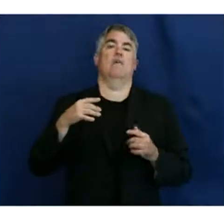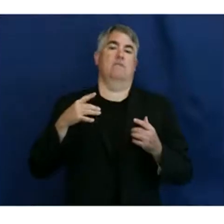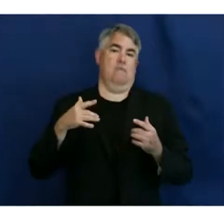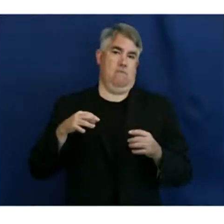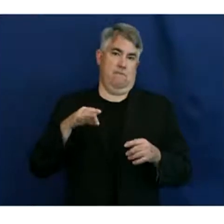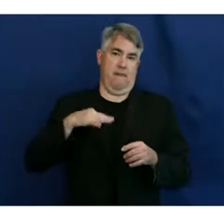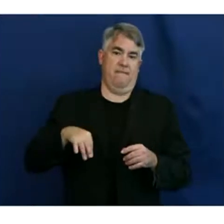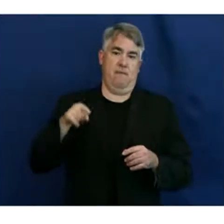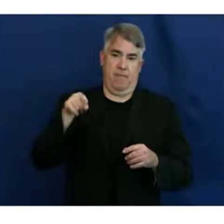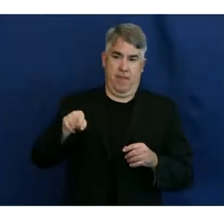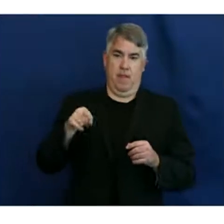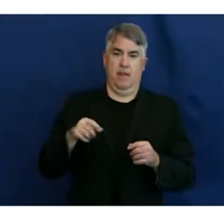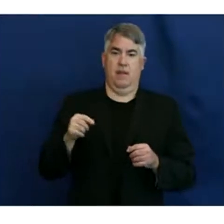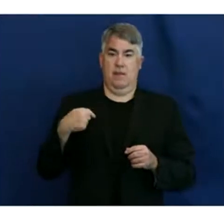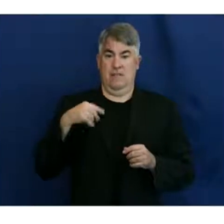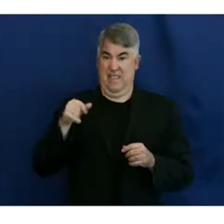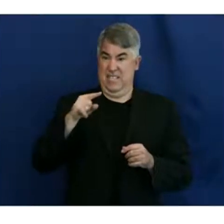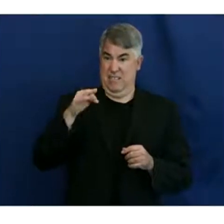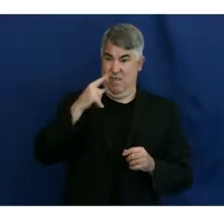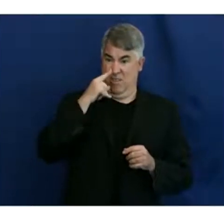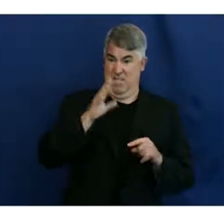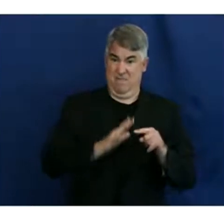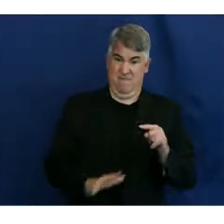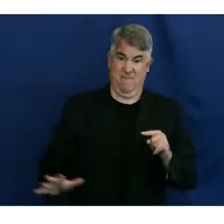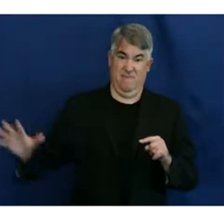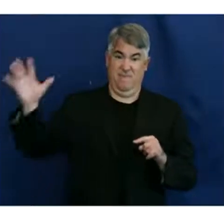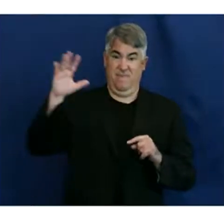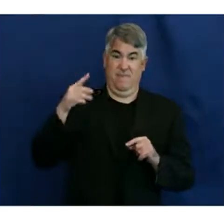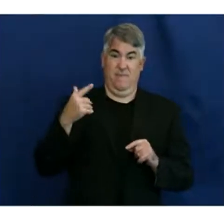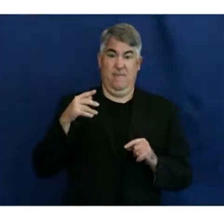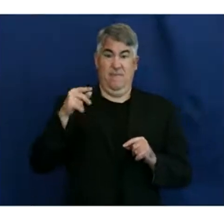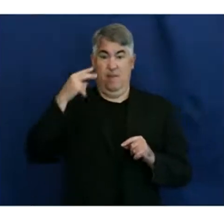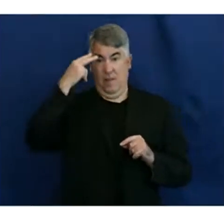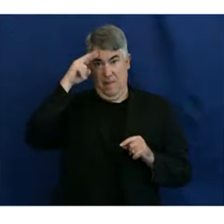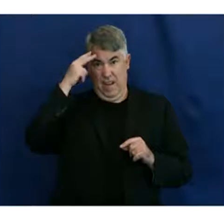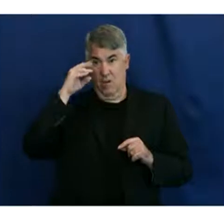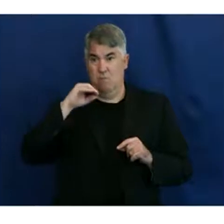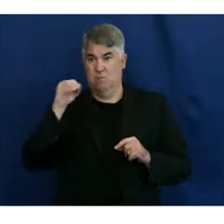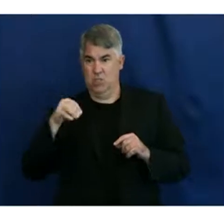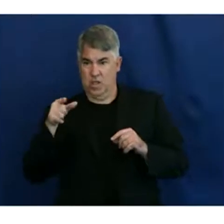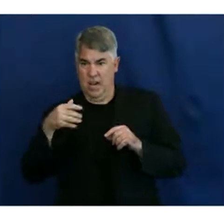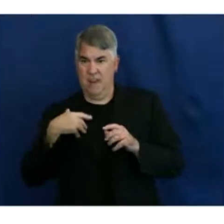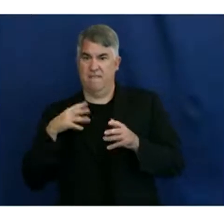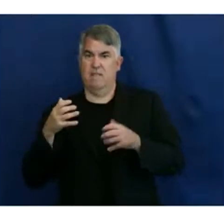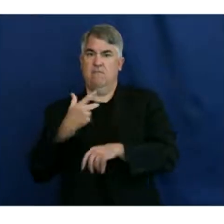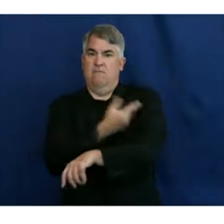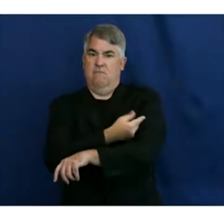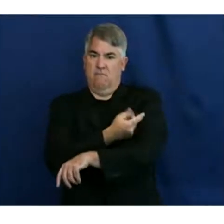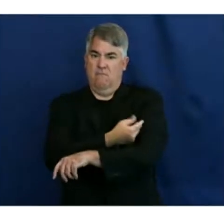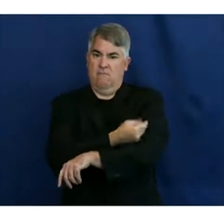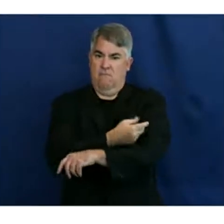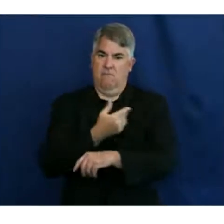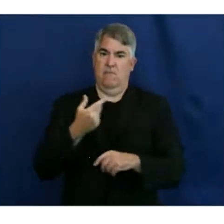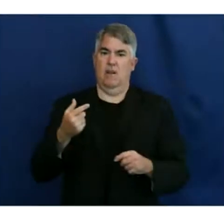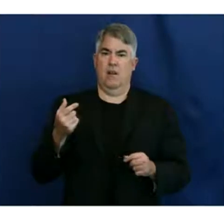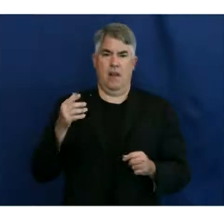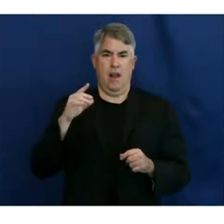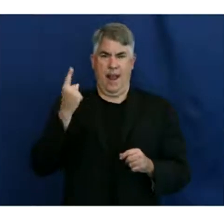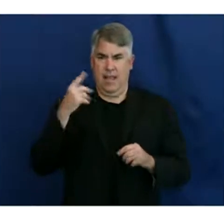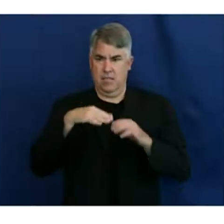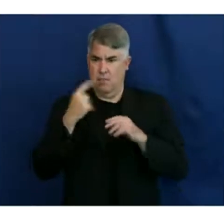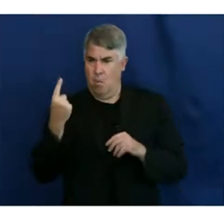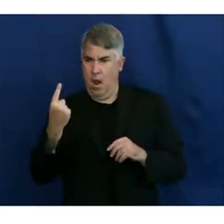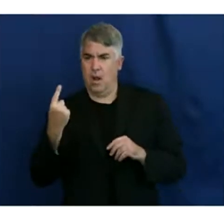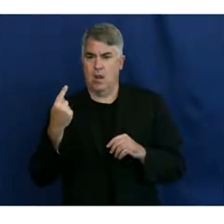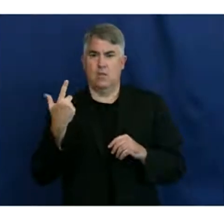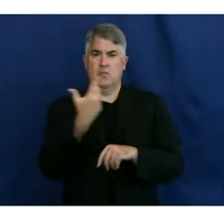For example, in these zip codes, 40% of the Latino population with those zip codes have actually been vaccinated at least once. A